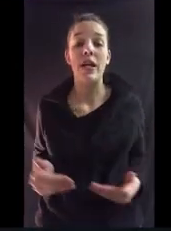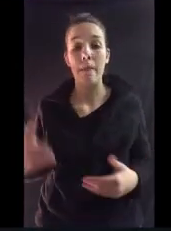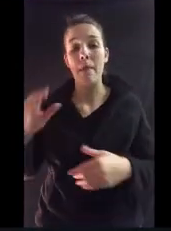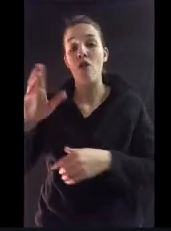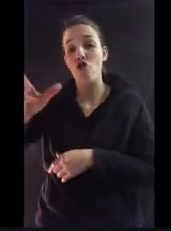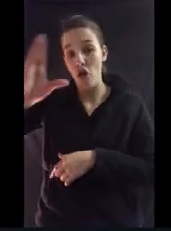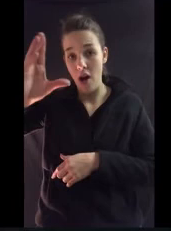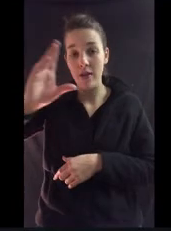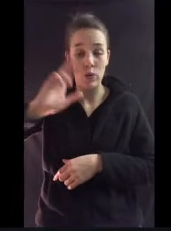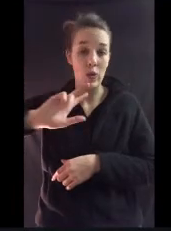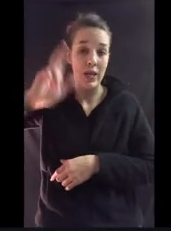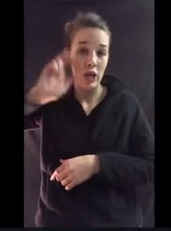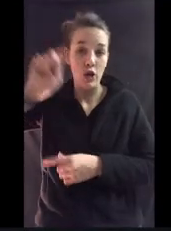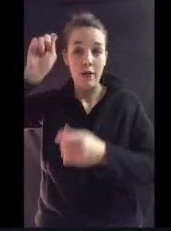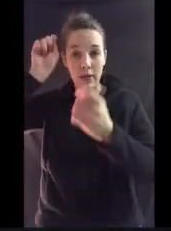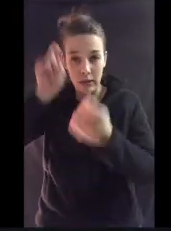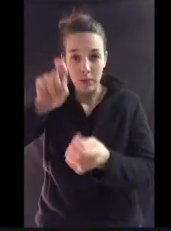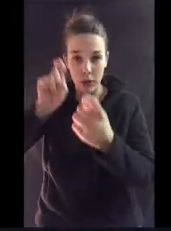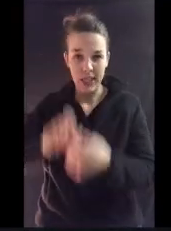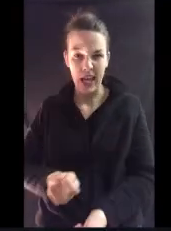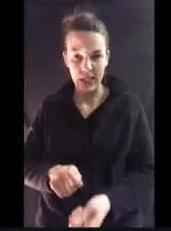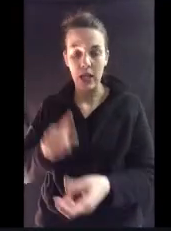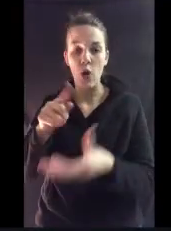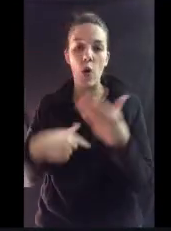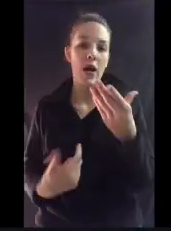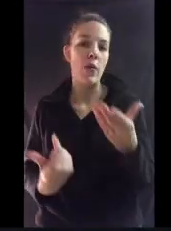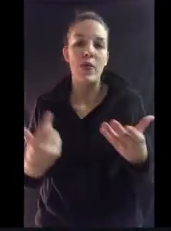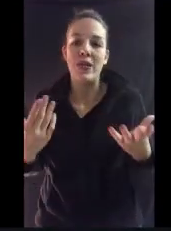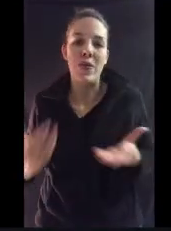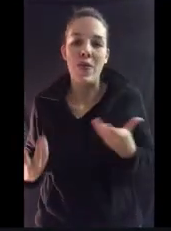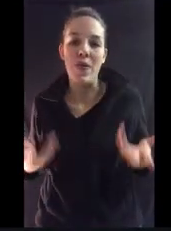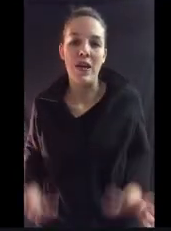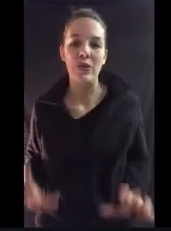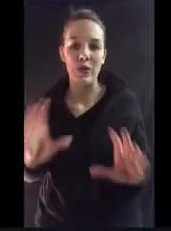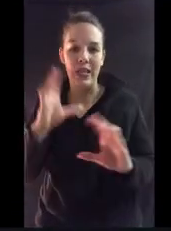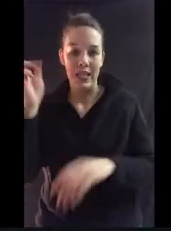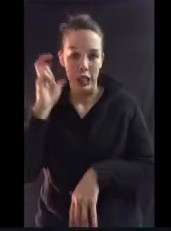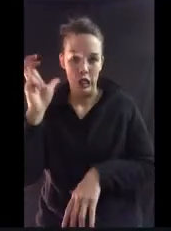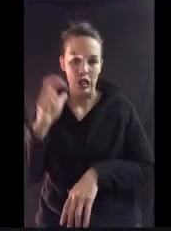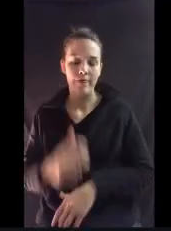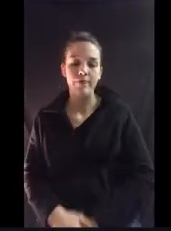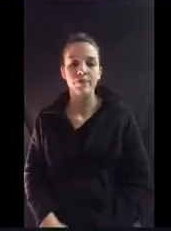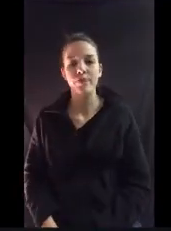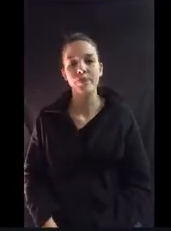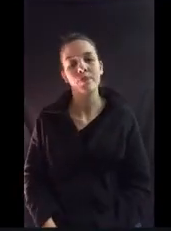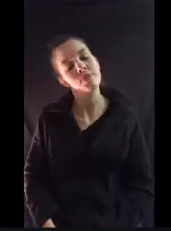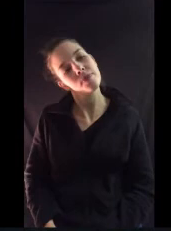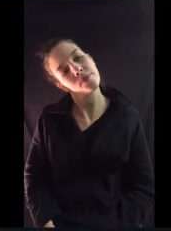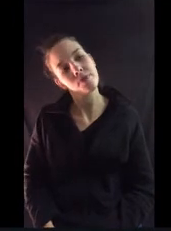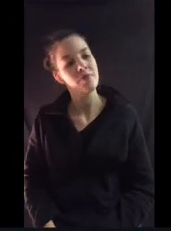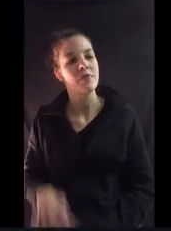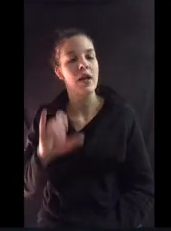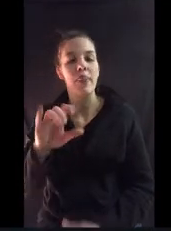we are invited by God to hear precisely what we may not want to hear.